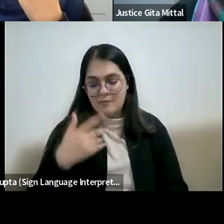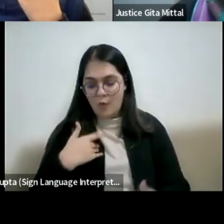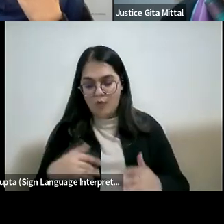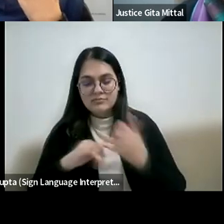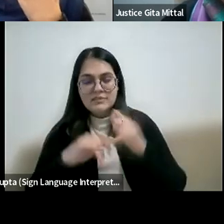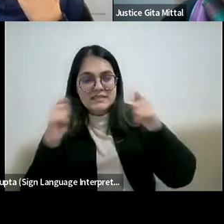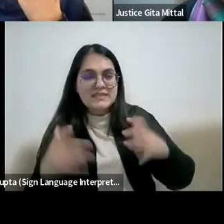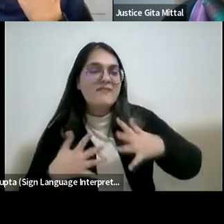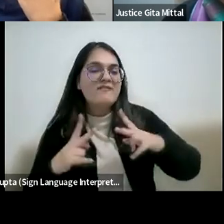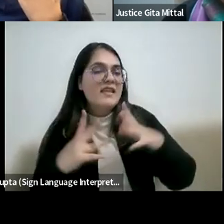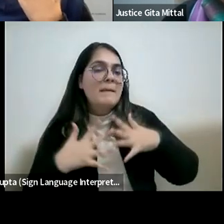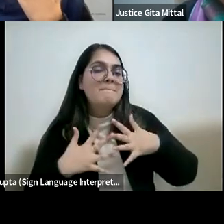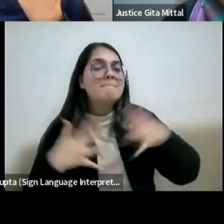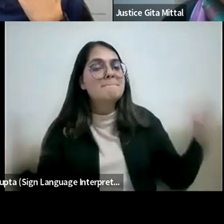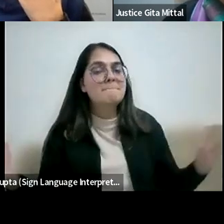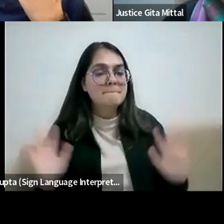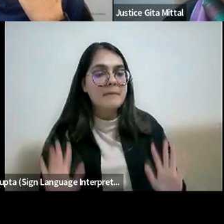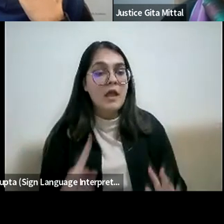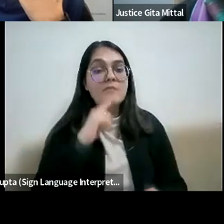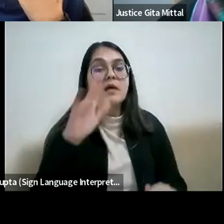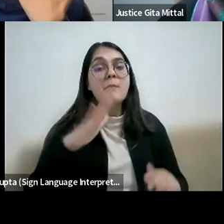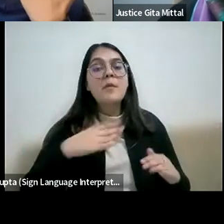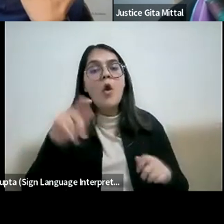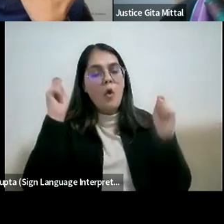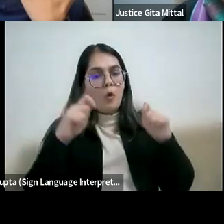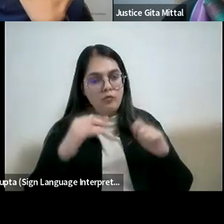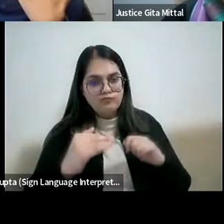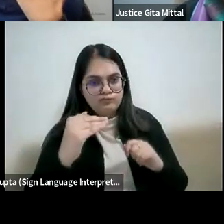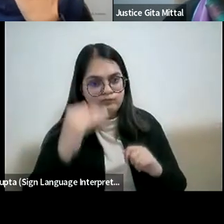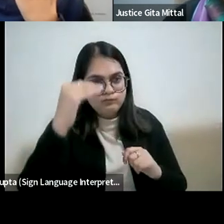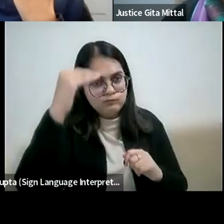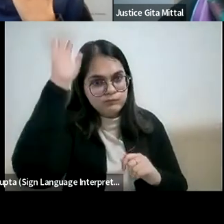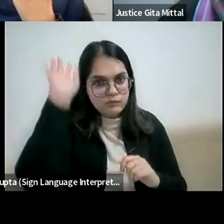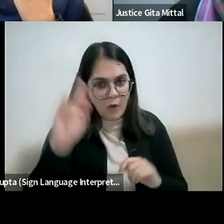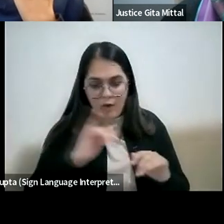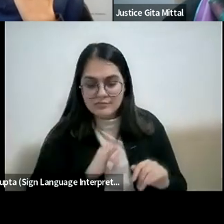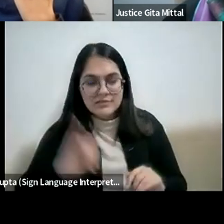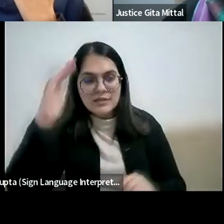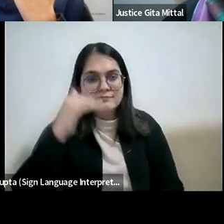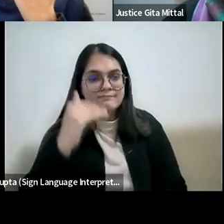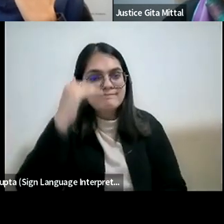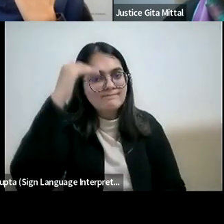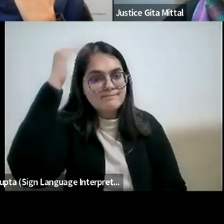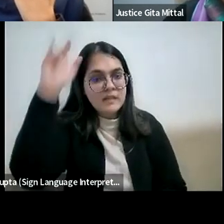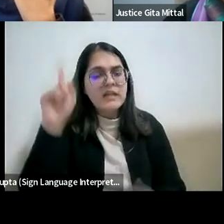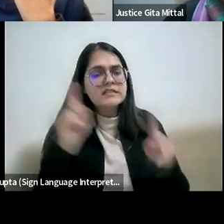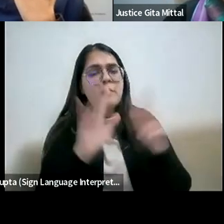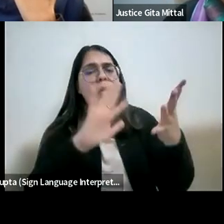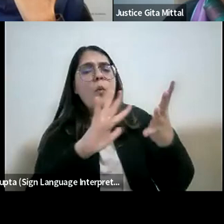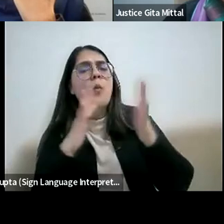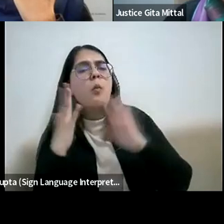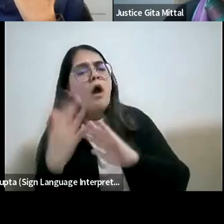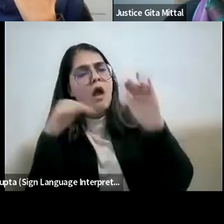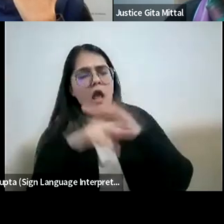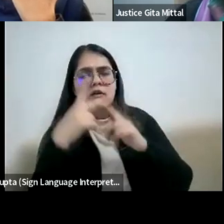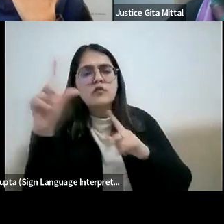I saw that even though hierarchy of courts in terms of jurisdiction is maintained all over the world, whether it be United States, whether